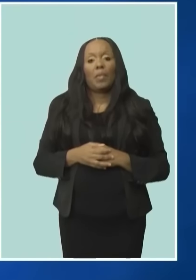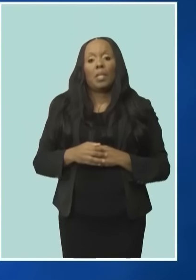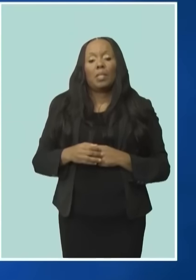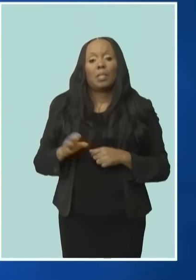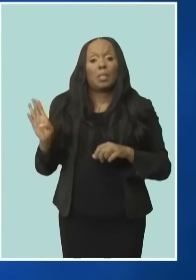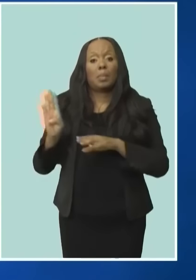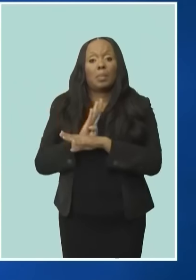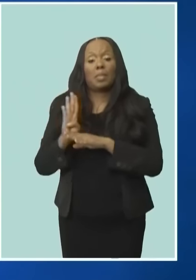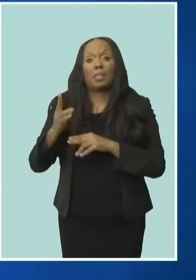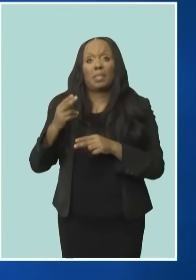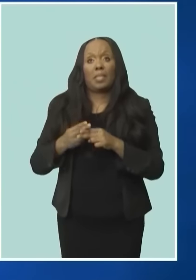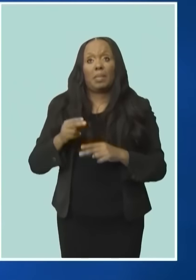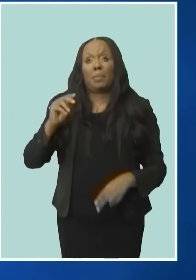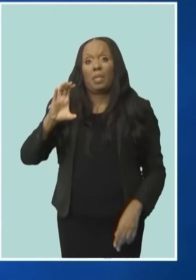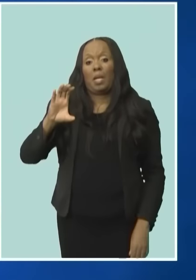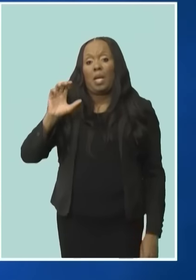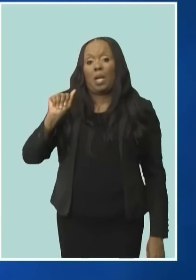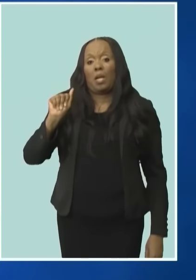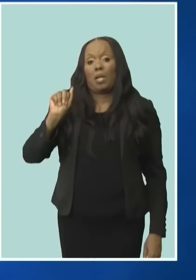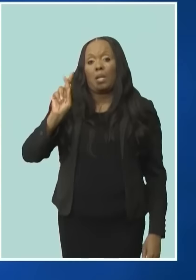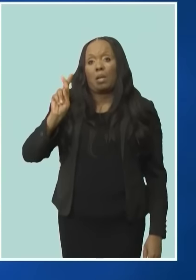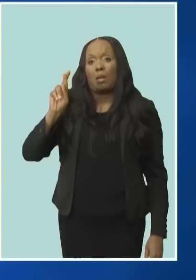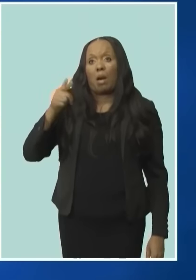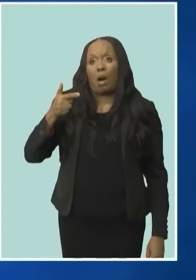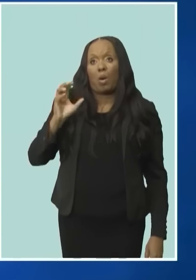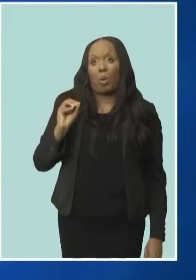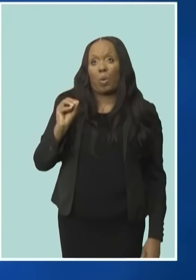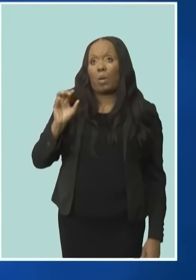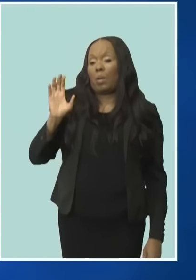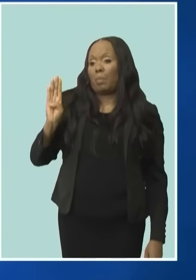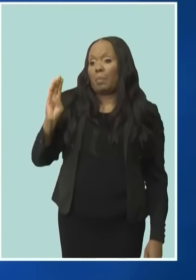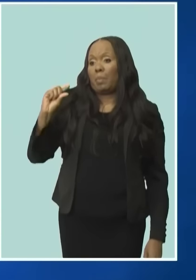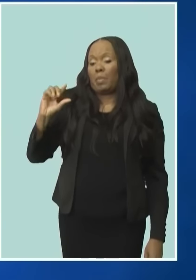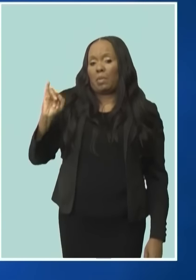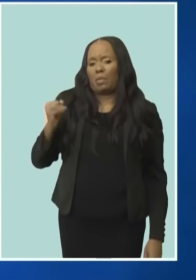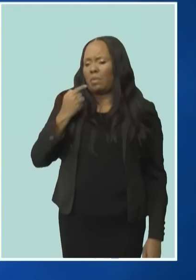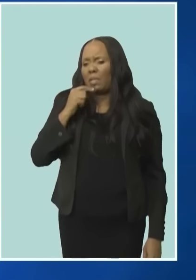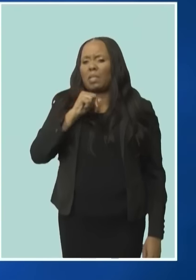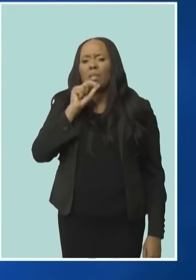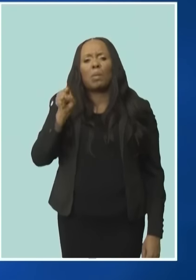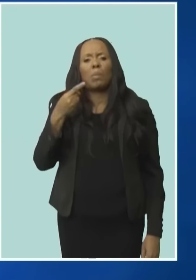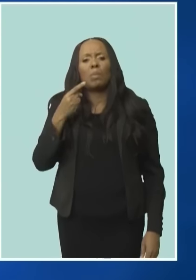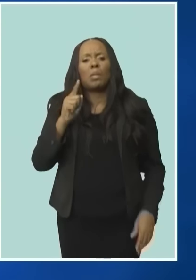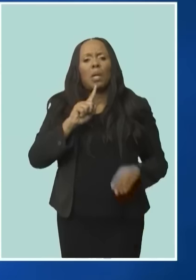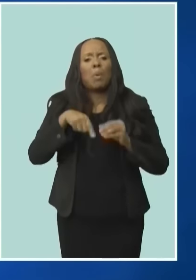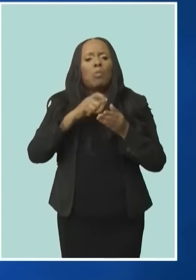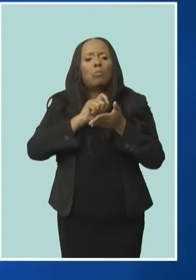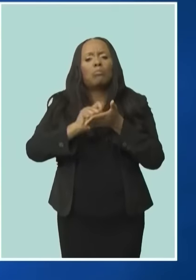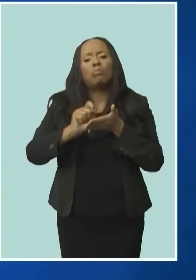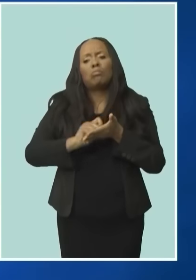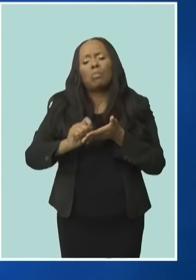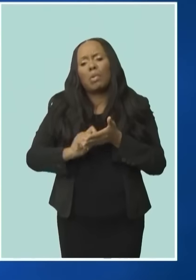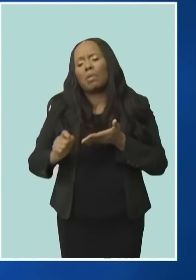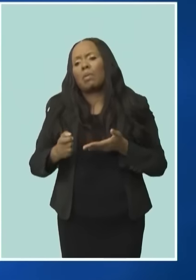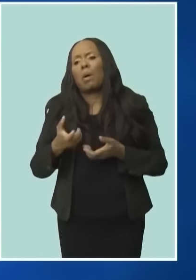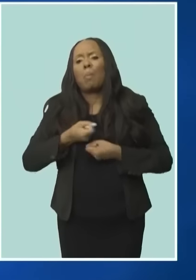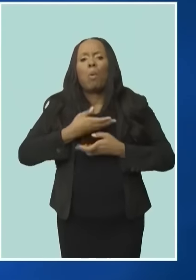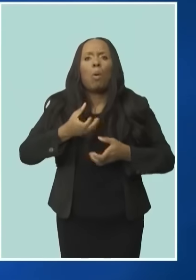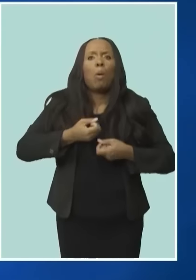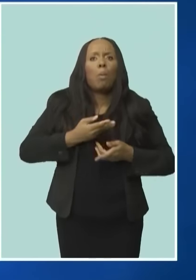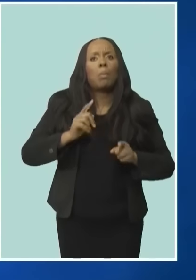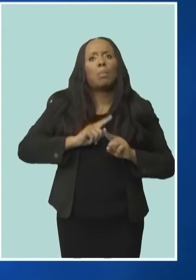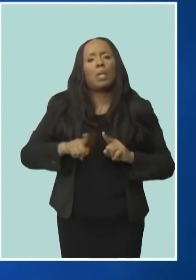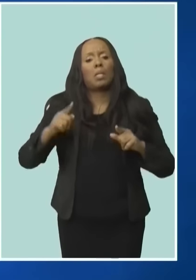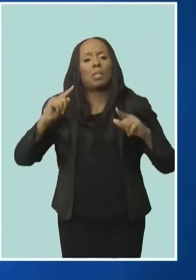Rudder-Durant, who sponsored the event, says the competition is more than just an academic exercise, but is also a celebration